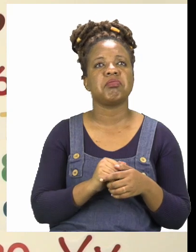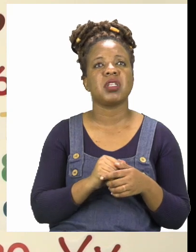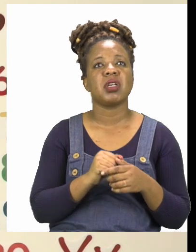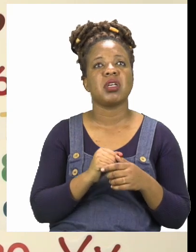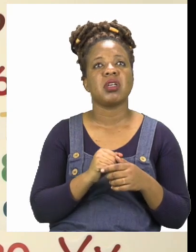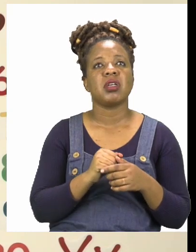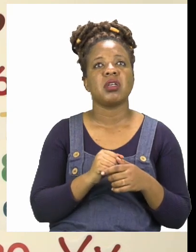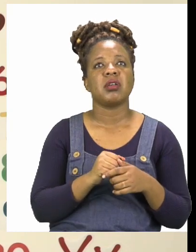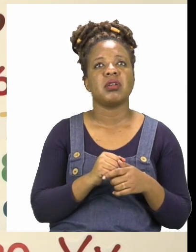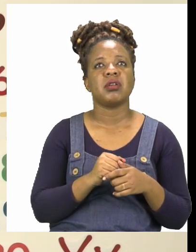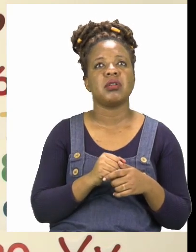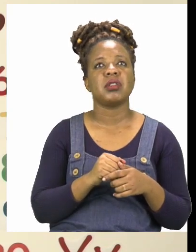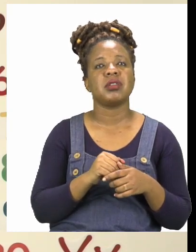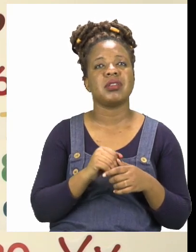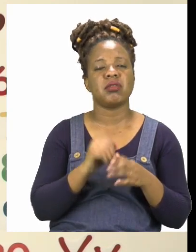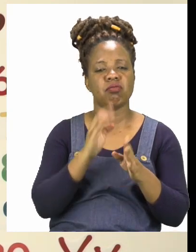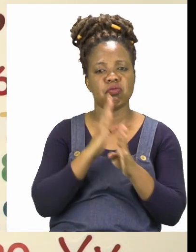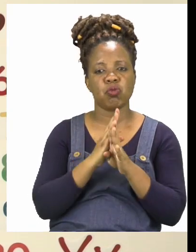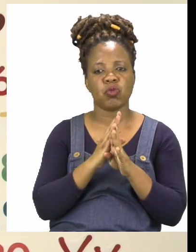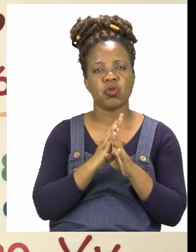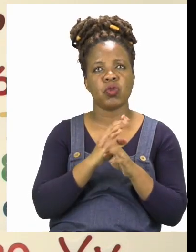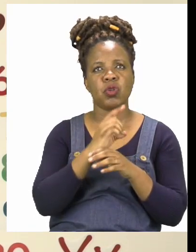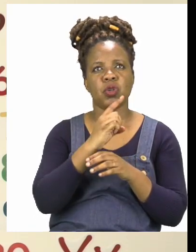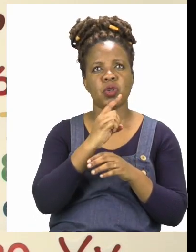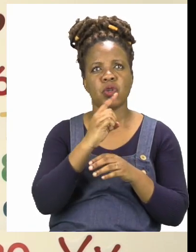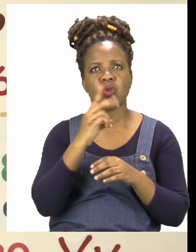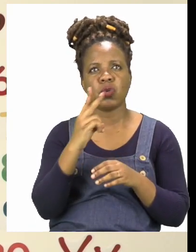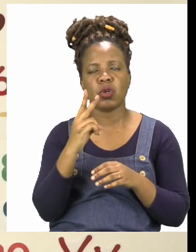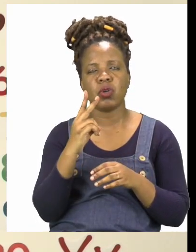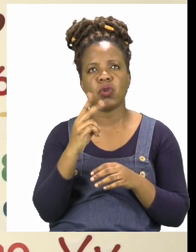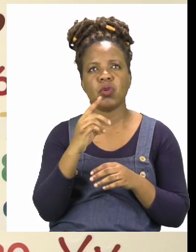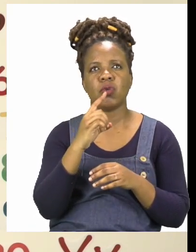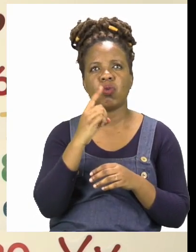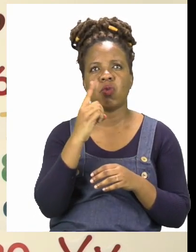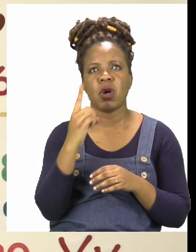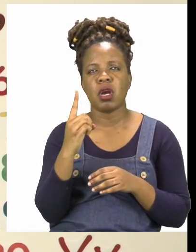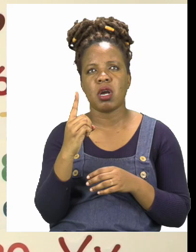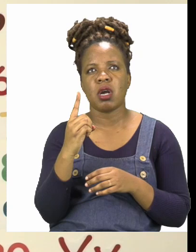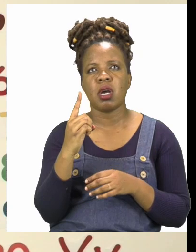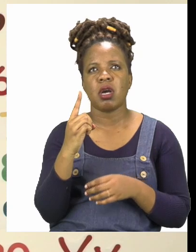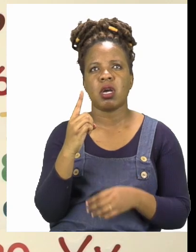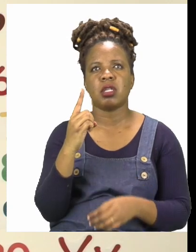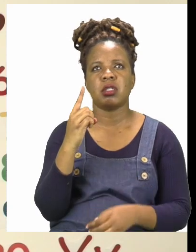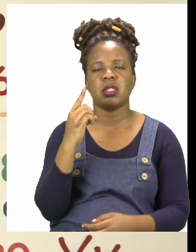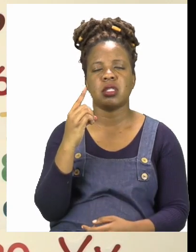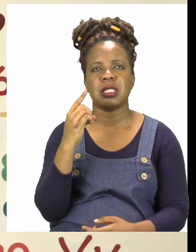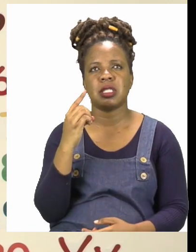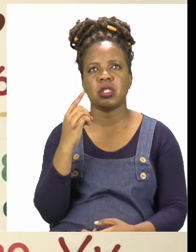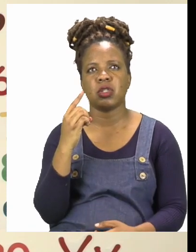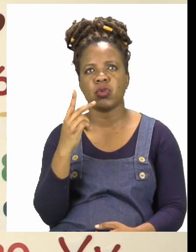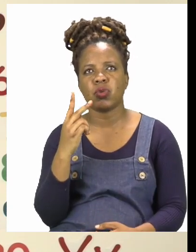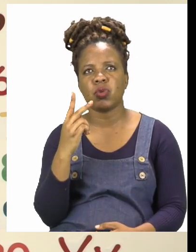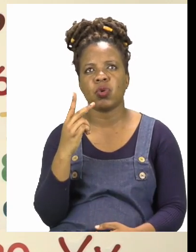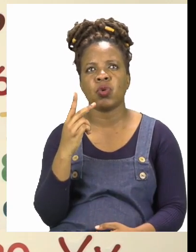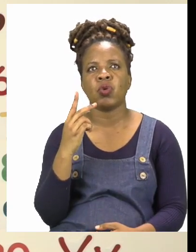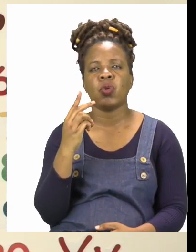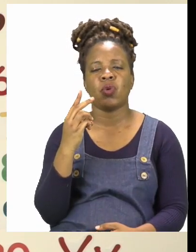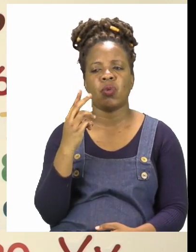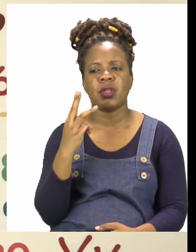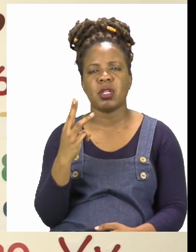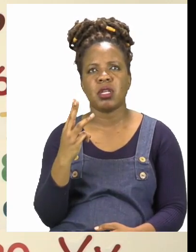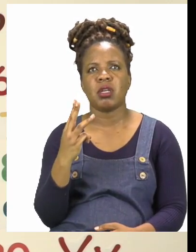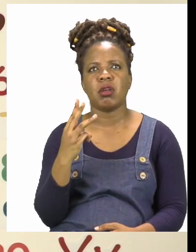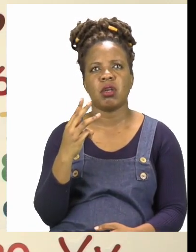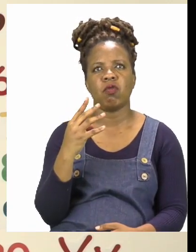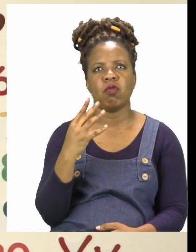1, 2, 3. And every time the minutes have gone round the clock,